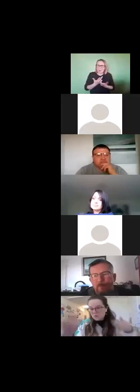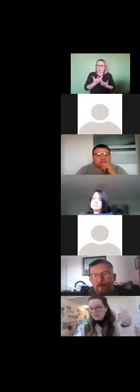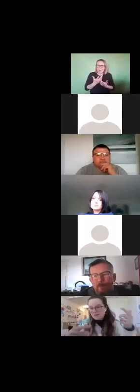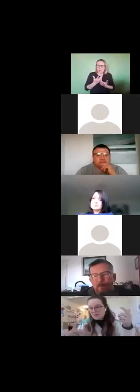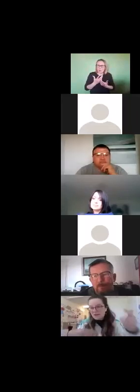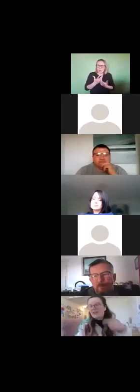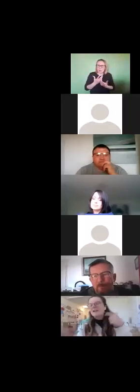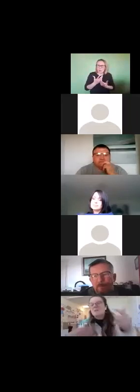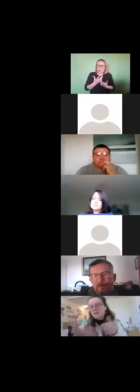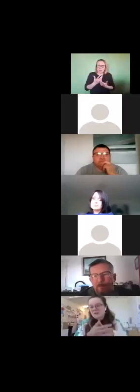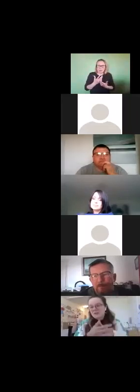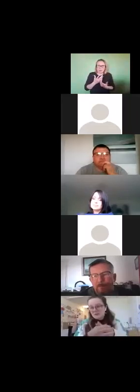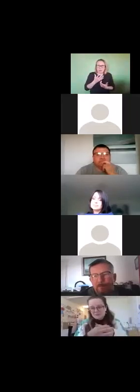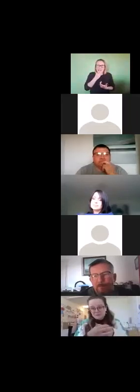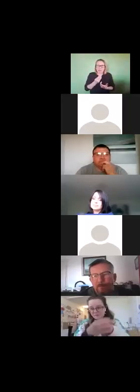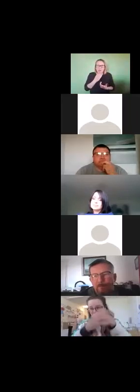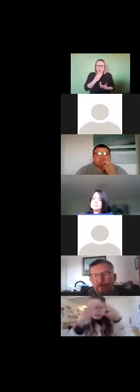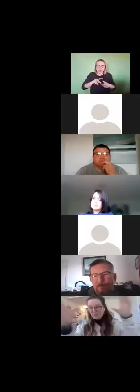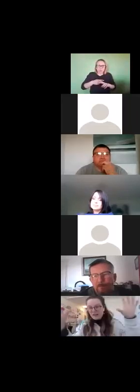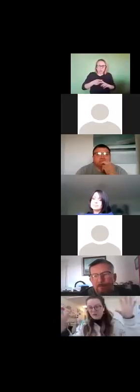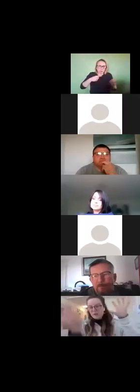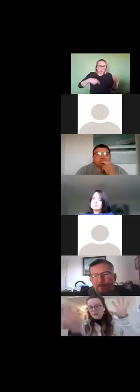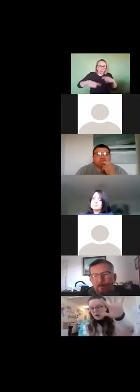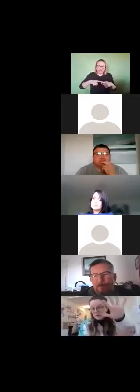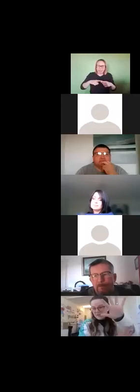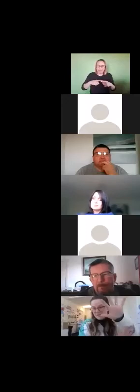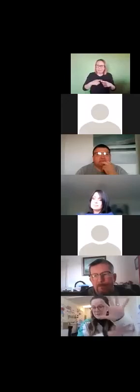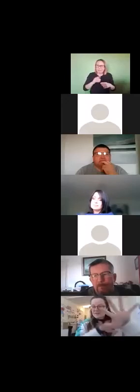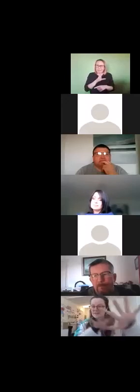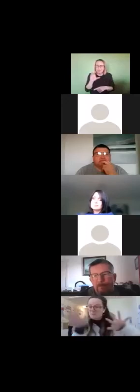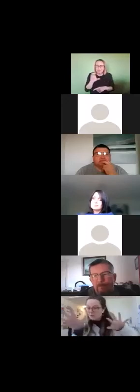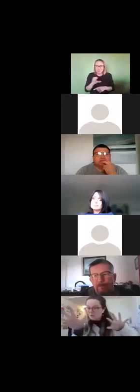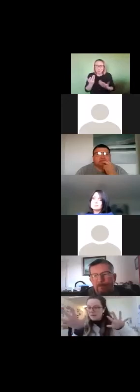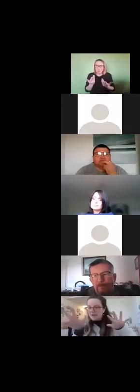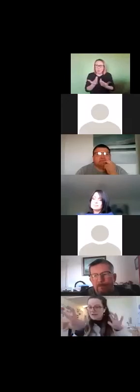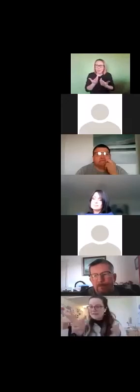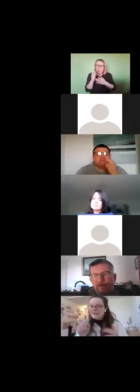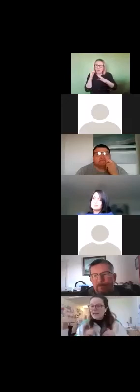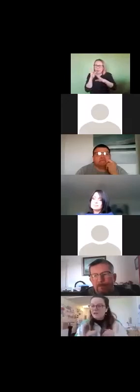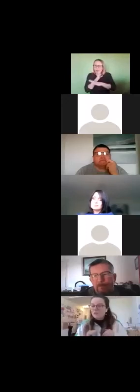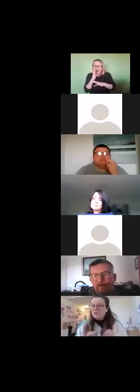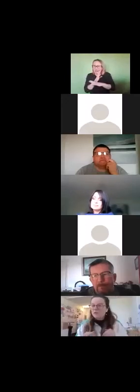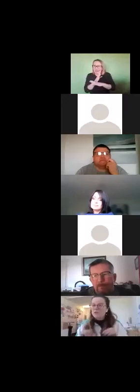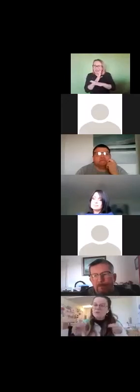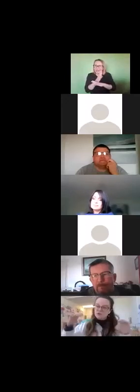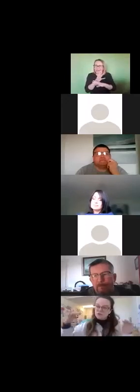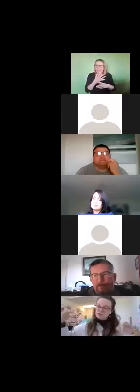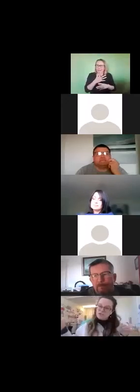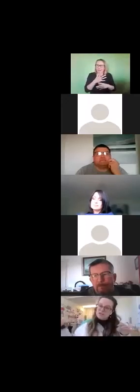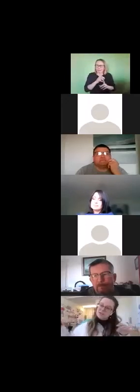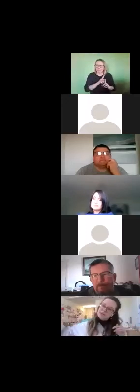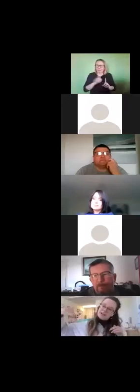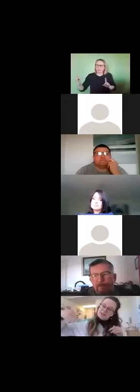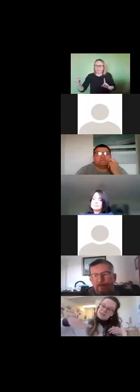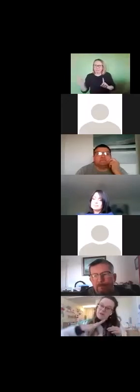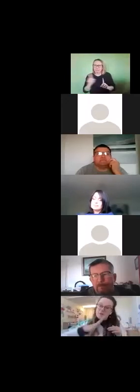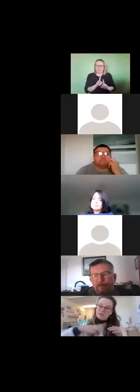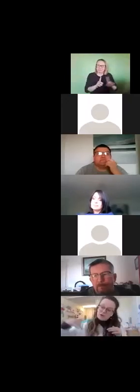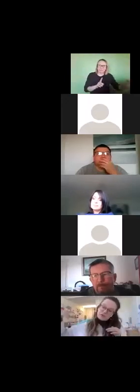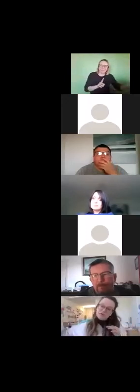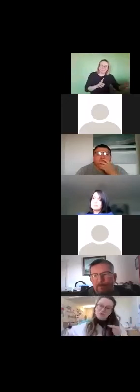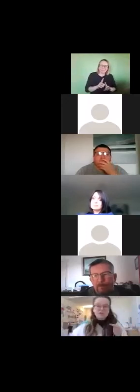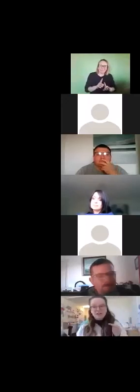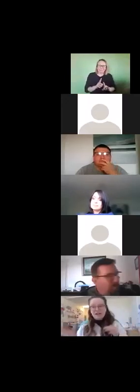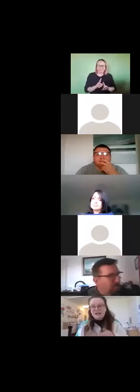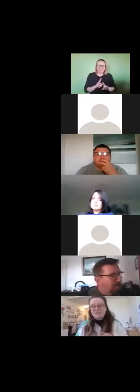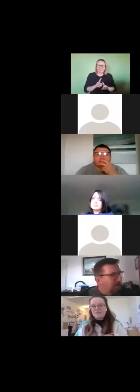all the tools that are available within Zoom? How can we hide participants and then bring them back? How can we use the screen to come